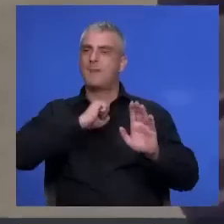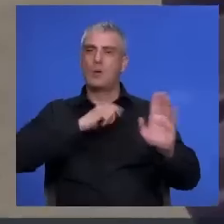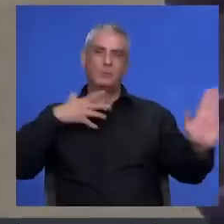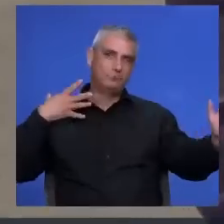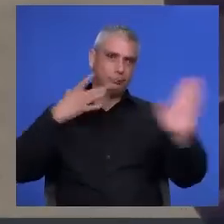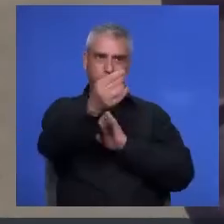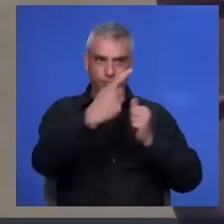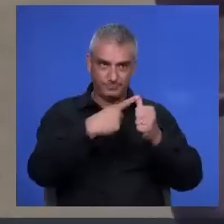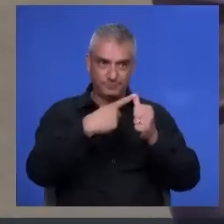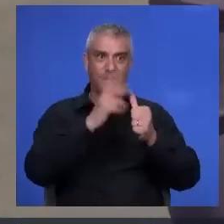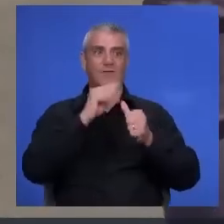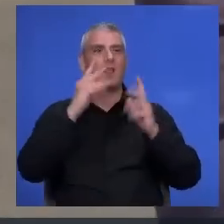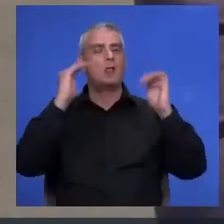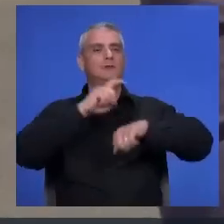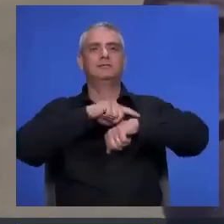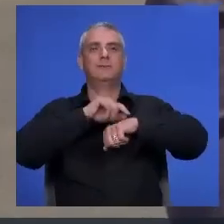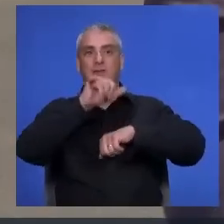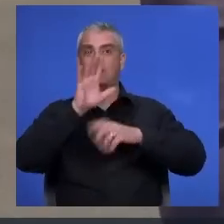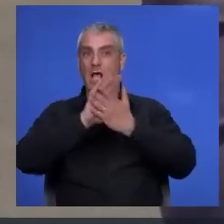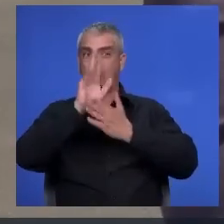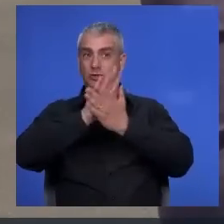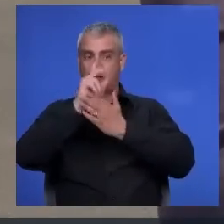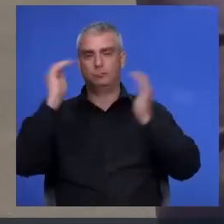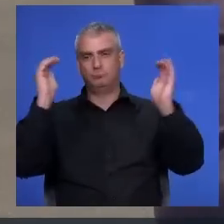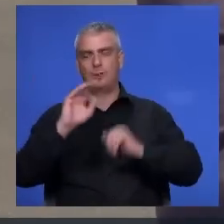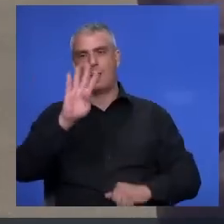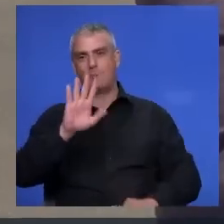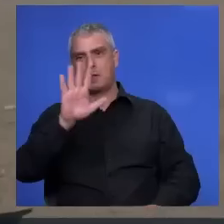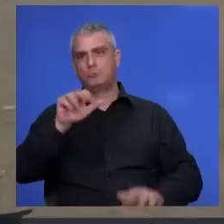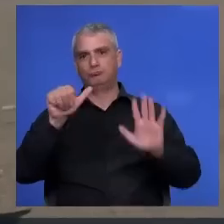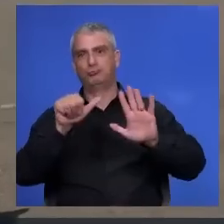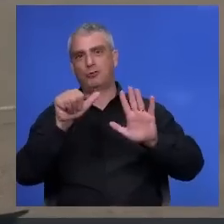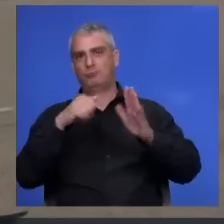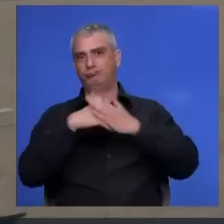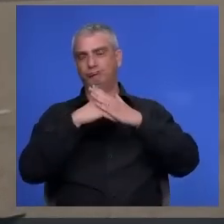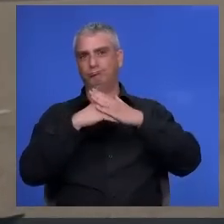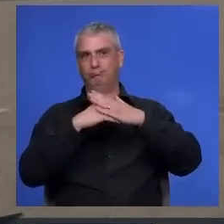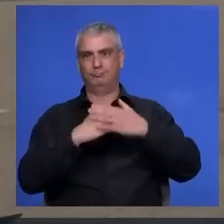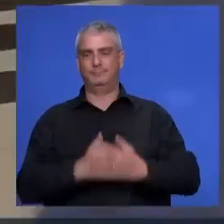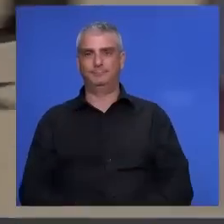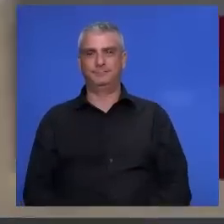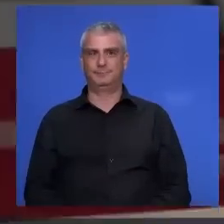standpoint and we're basically trying to cut an 11-12 hour flight down to, you know, 4-5-6 hours.